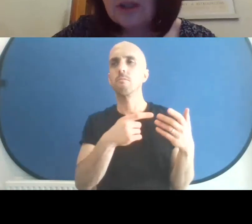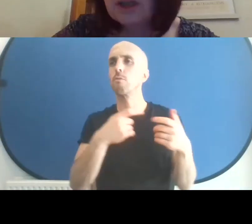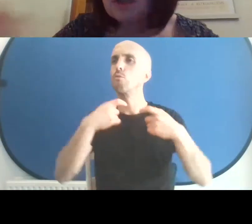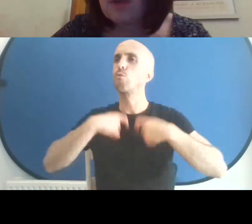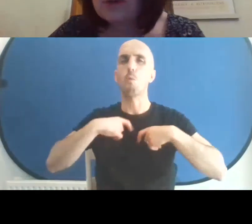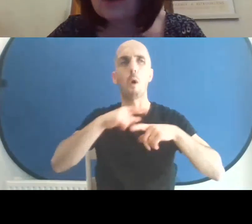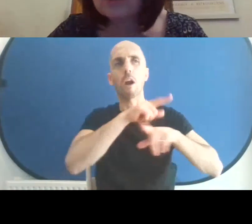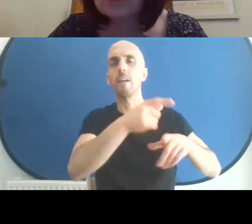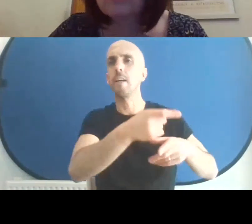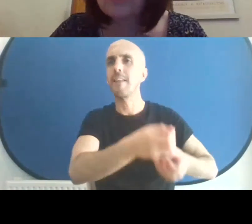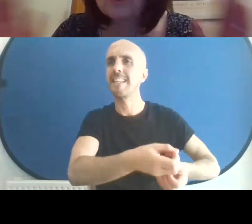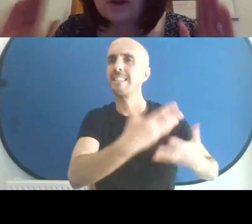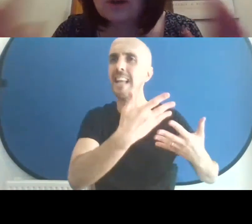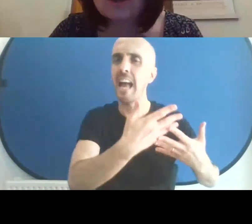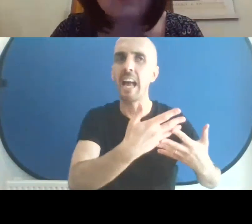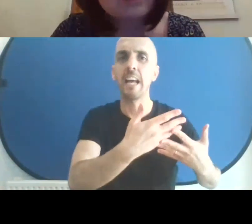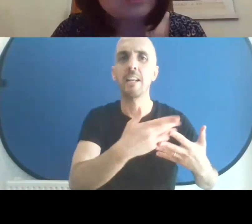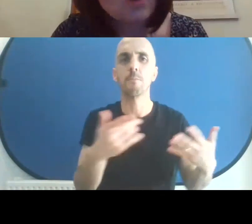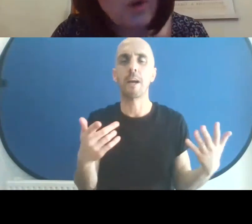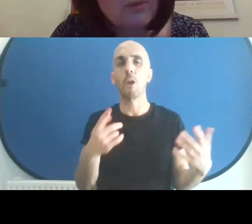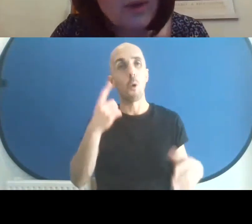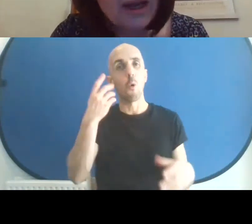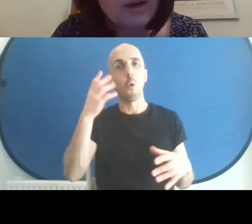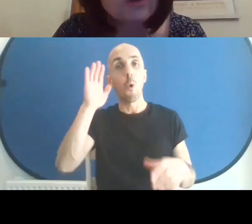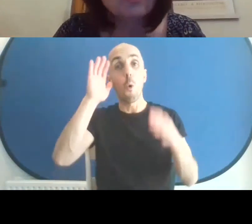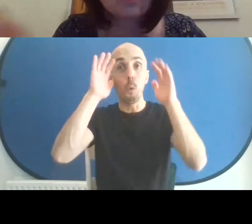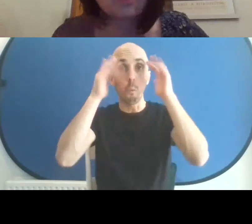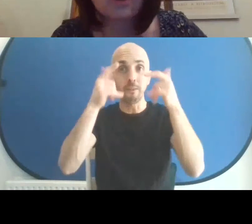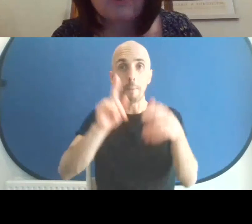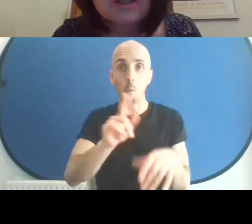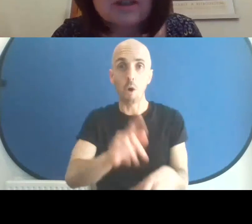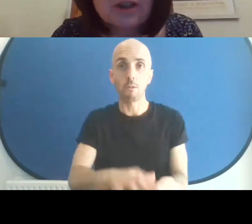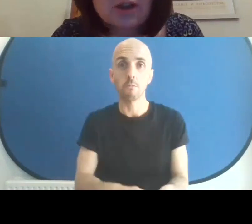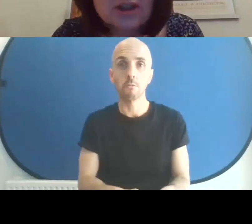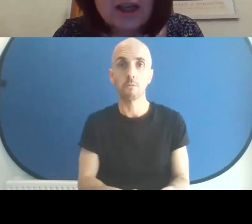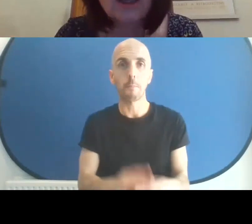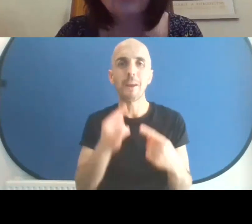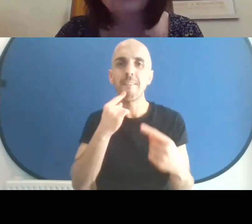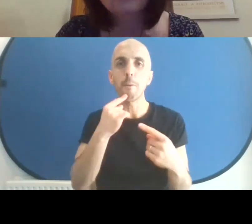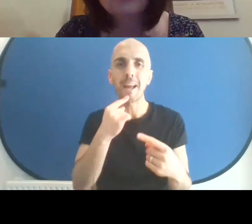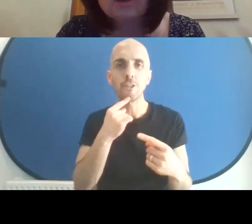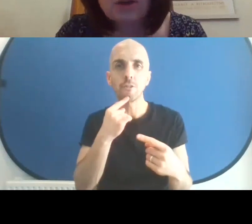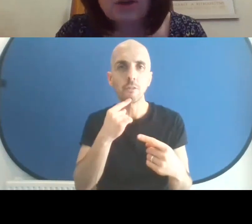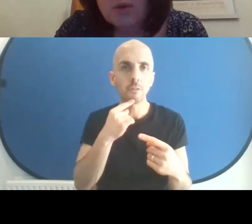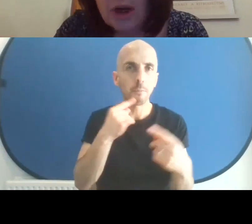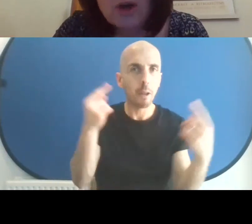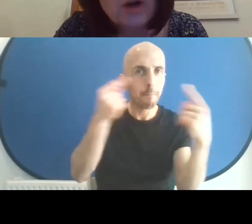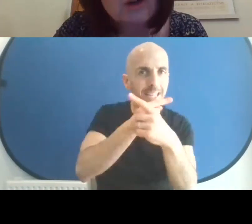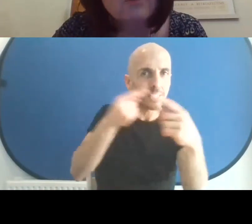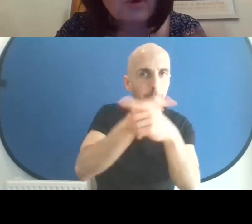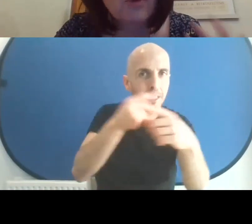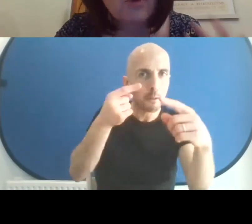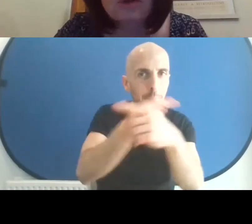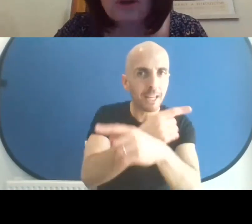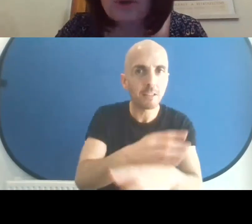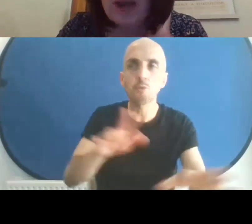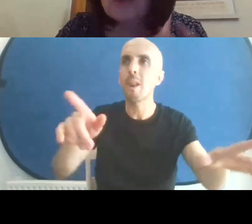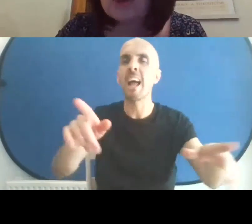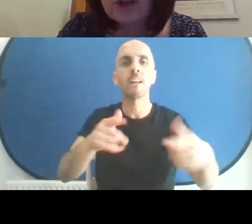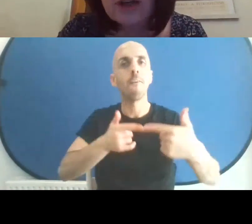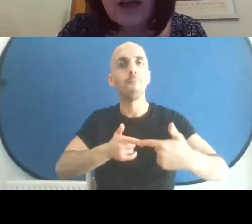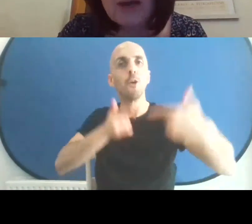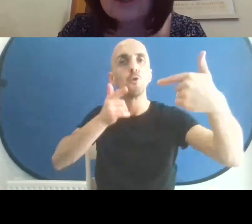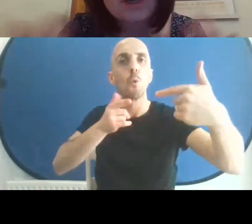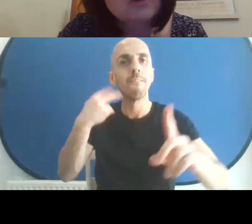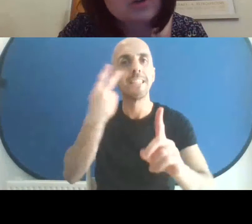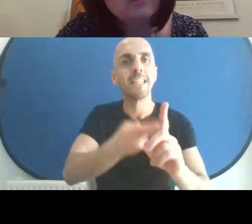not seeing, obviously at the moment you can see me, you can only see a very small part of my house. You don't know what the rest of it looks like. You don't know, you know, kind of whether